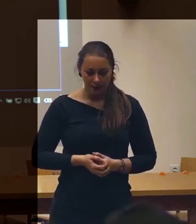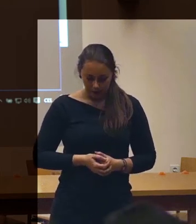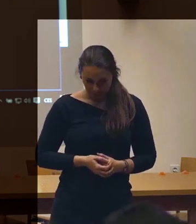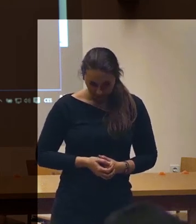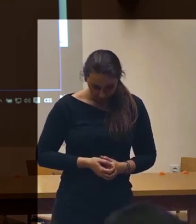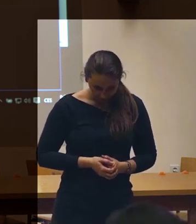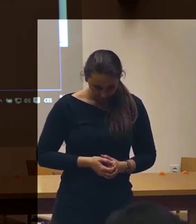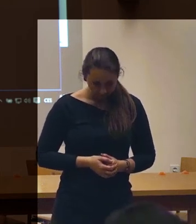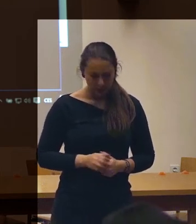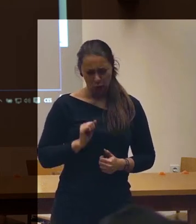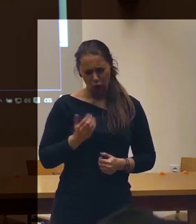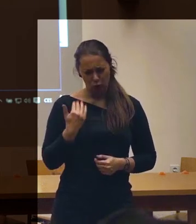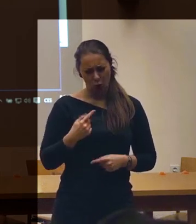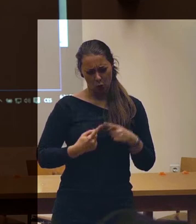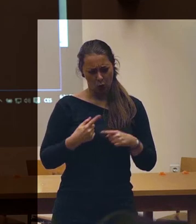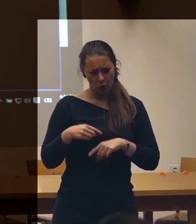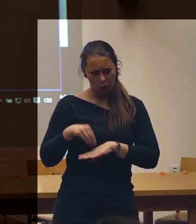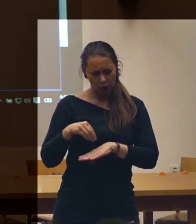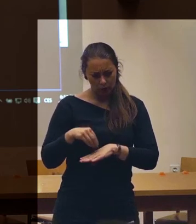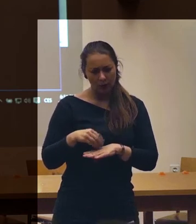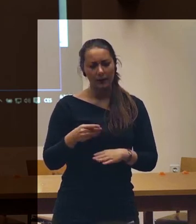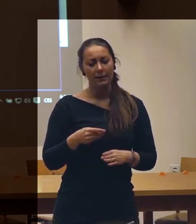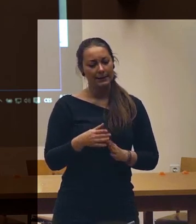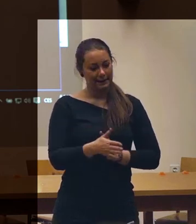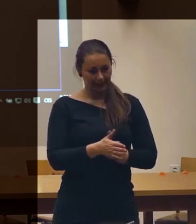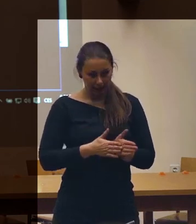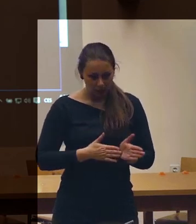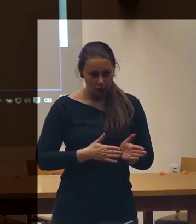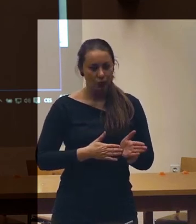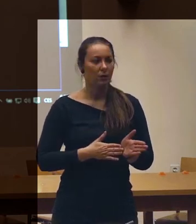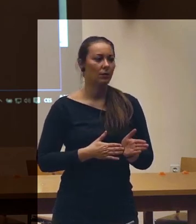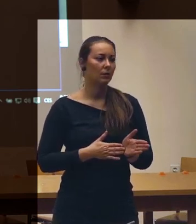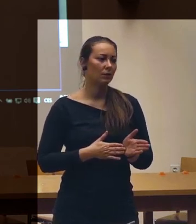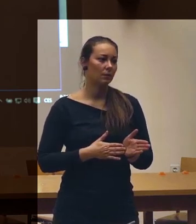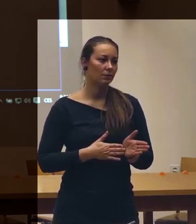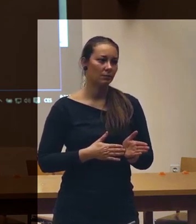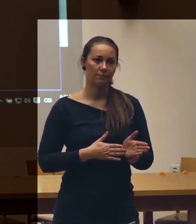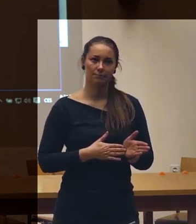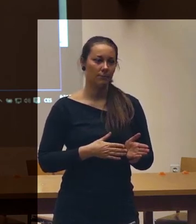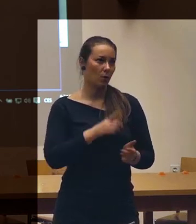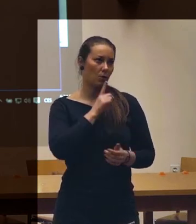As I already mentioned, in the beginning, we decided that all our program,